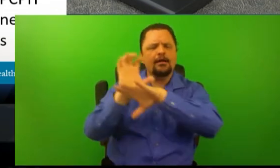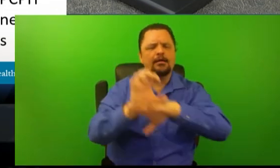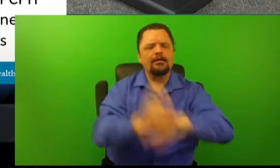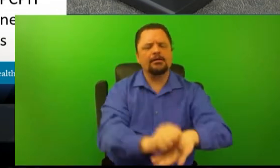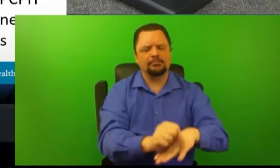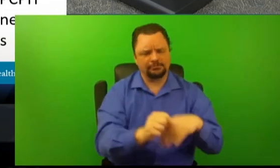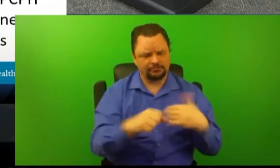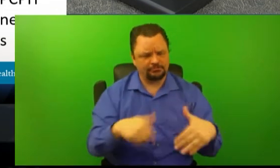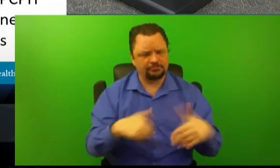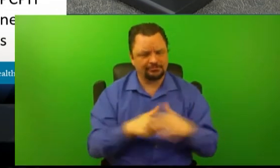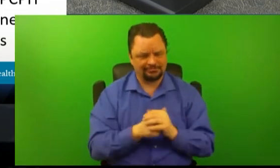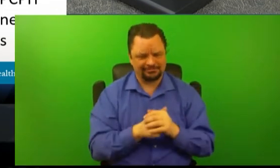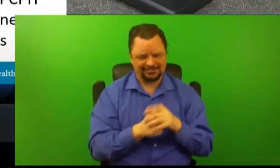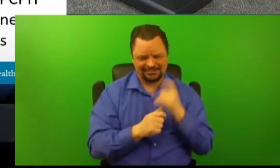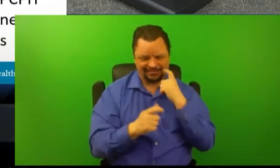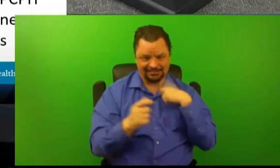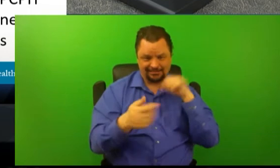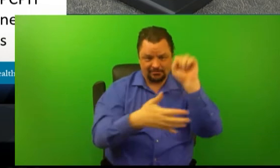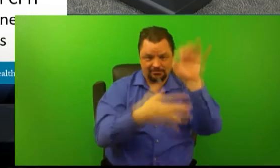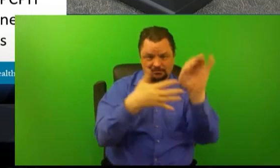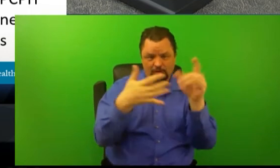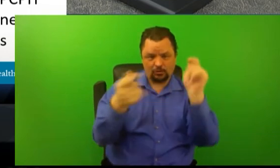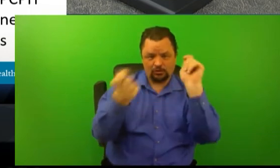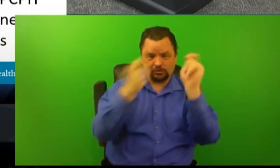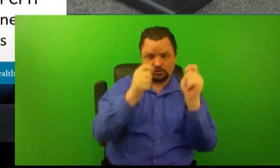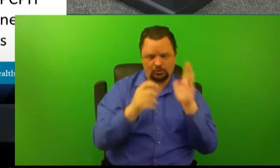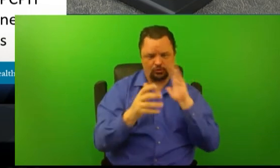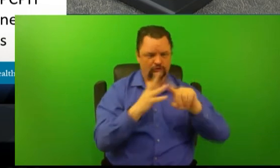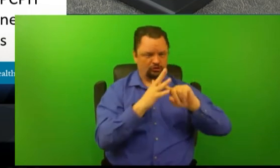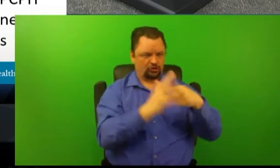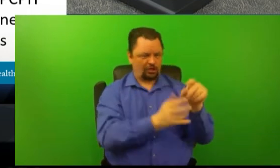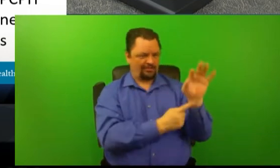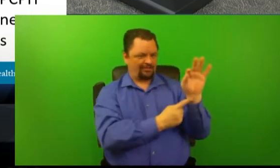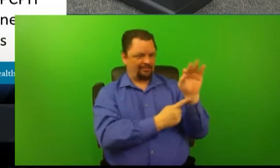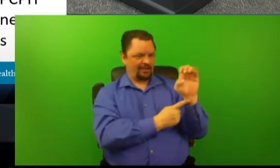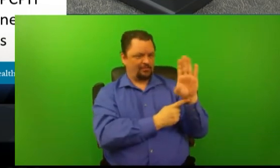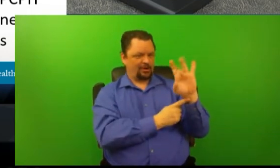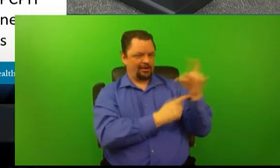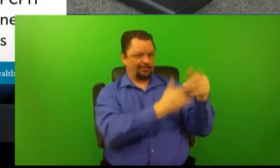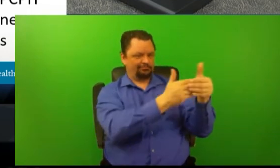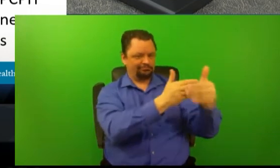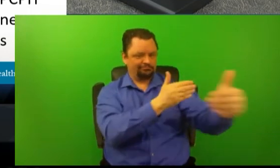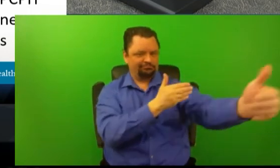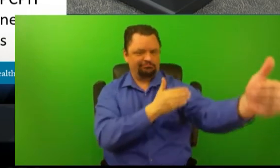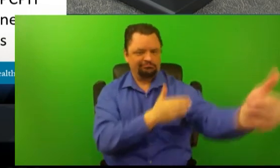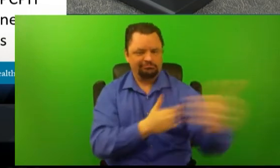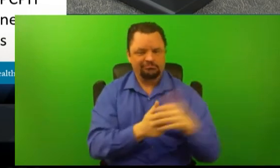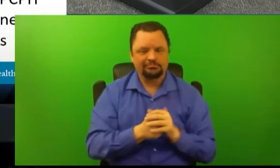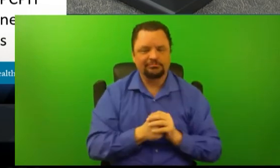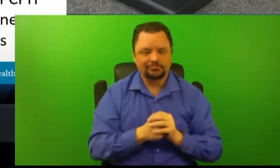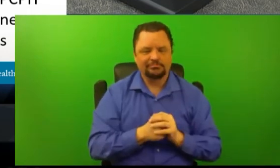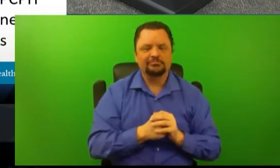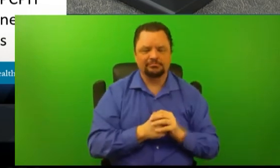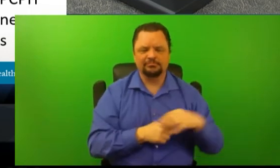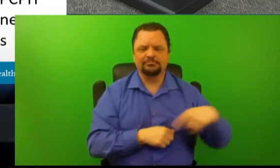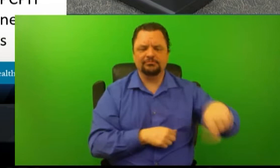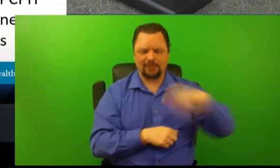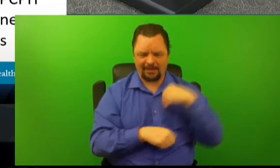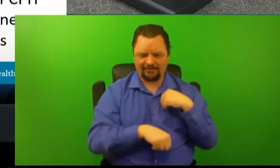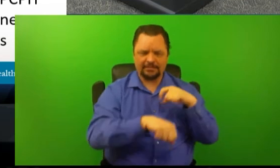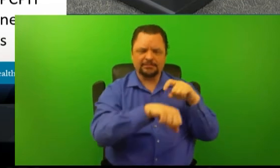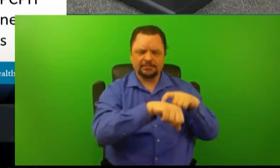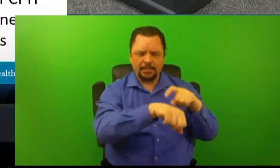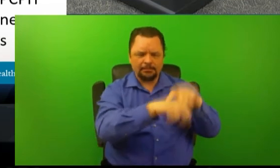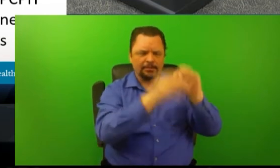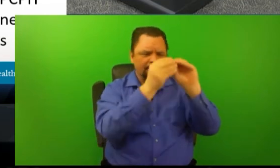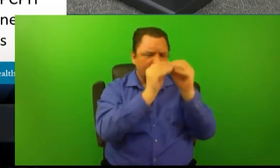28th, which will give us a little more time to get lower in those numbers and come down in our incidence rates and our